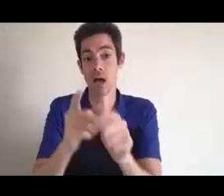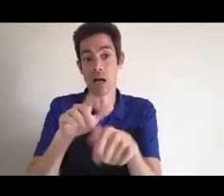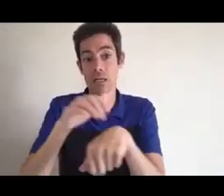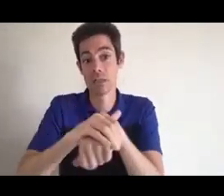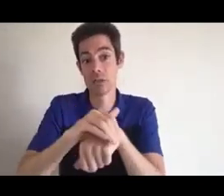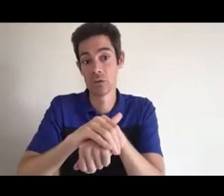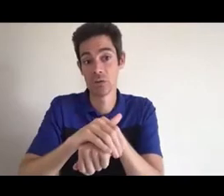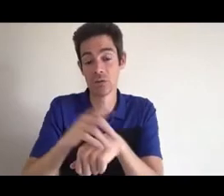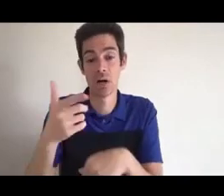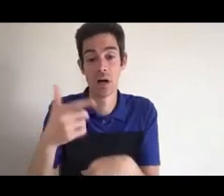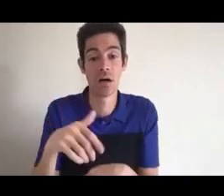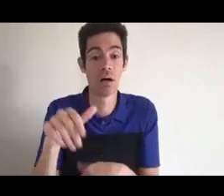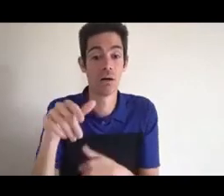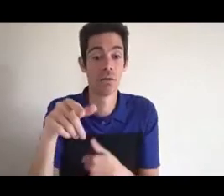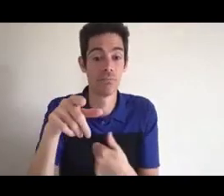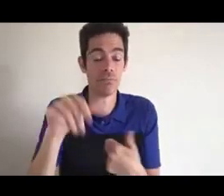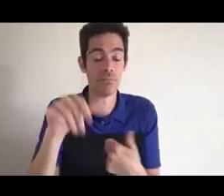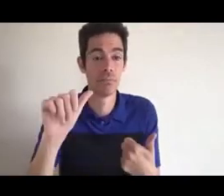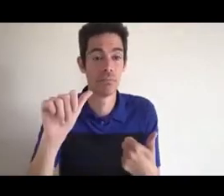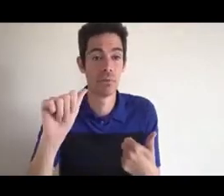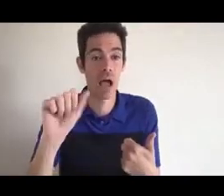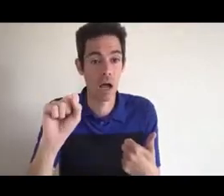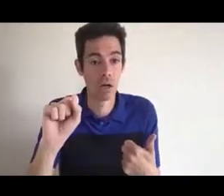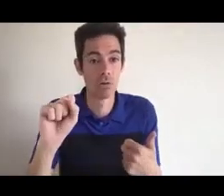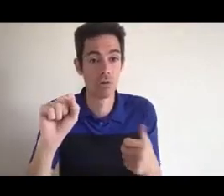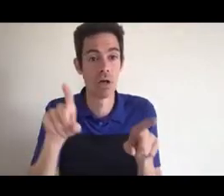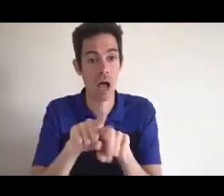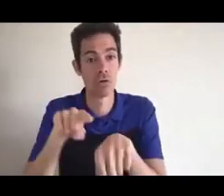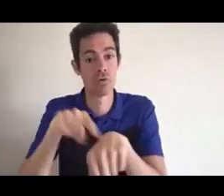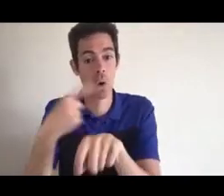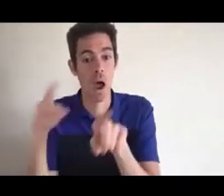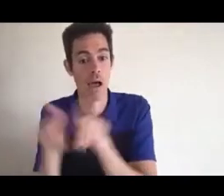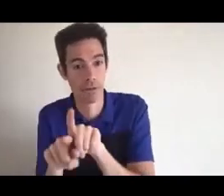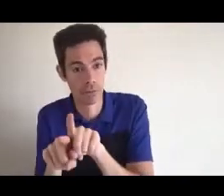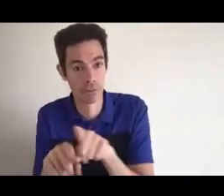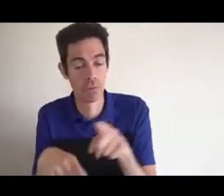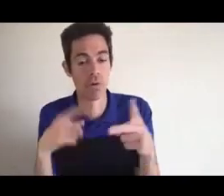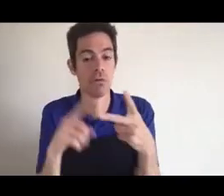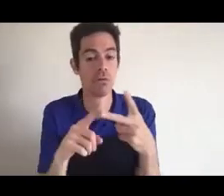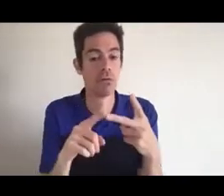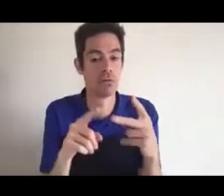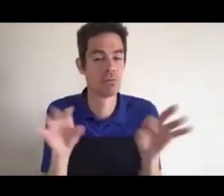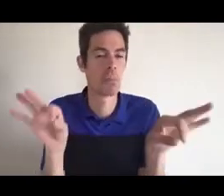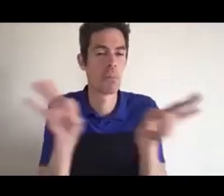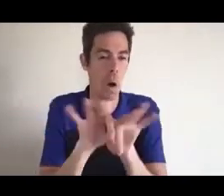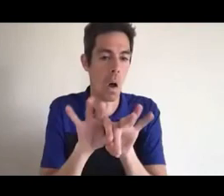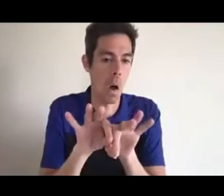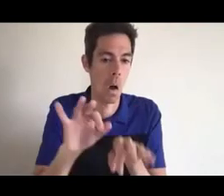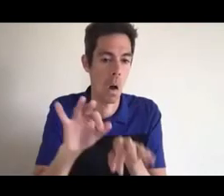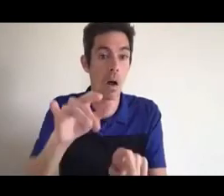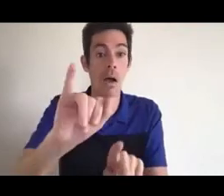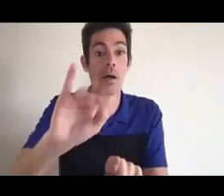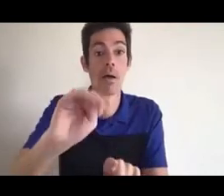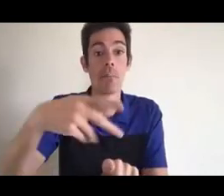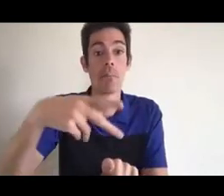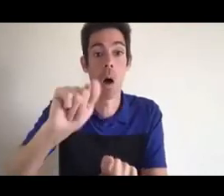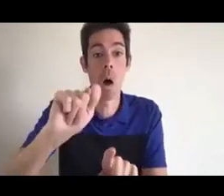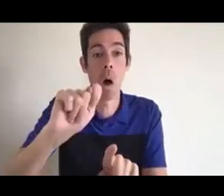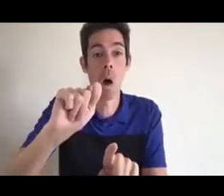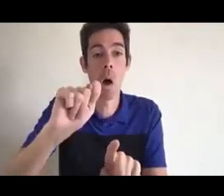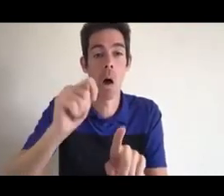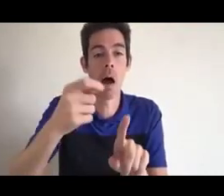would sign important, and the English translation would be as long as, or it is